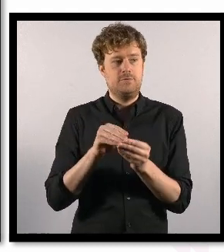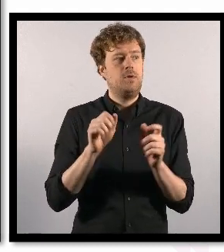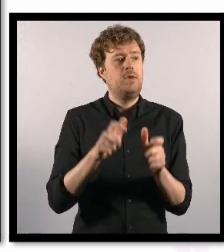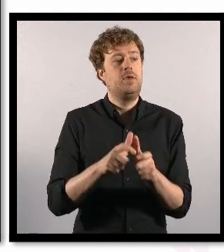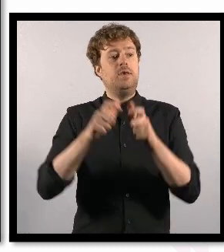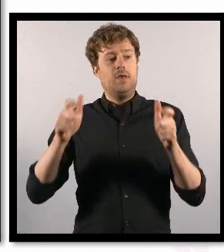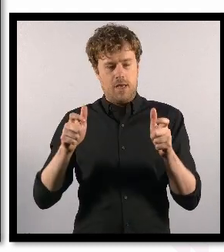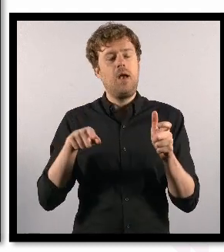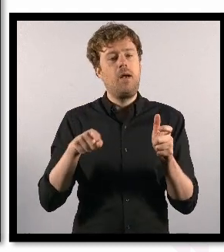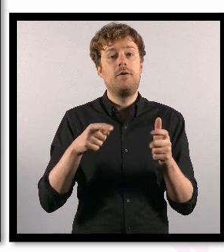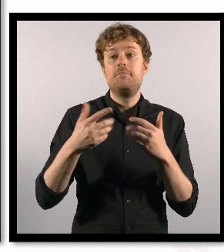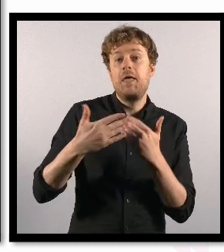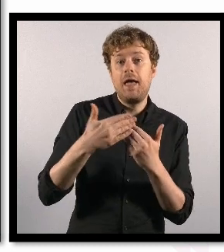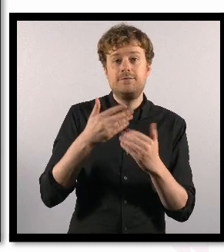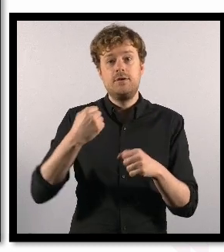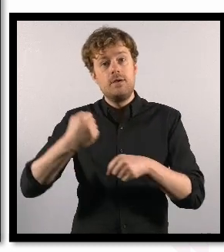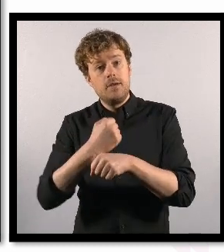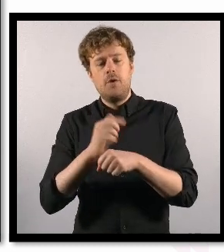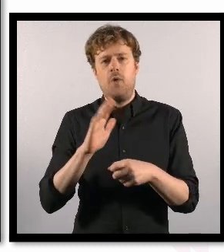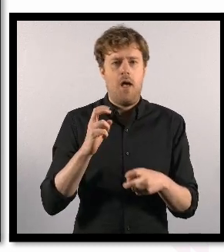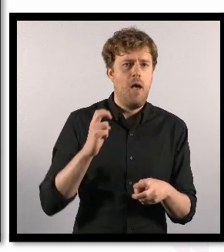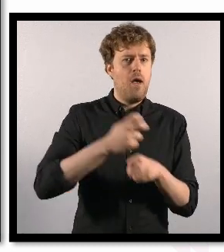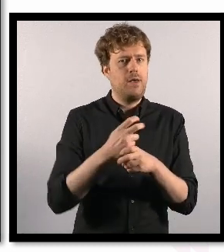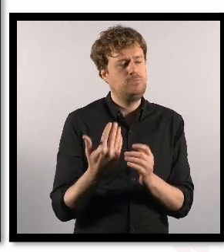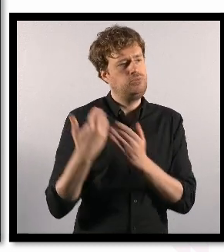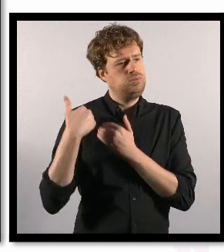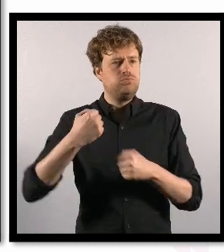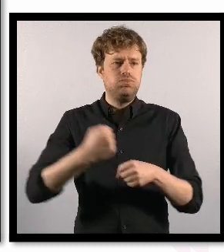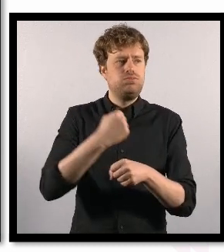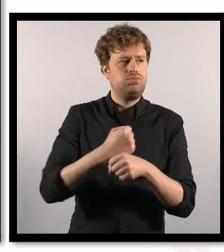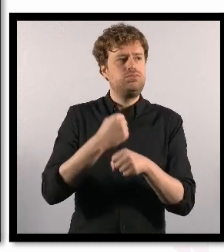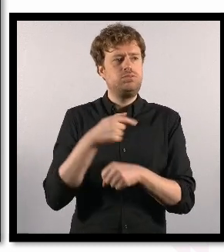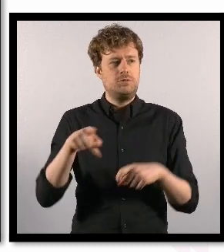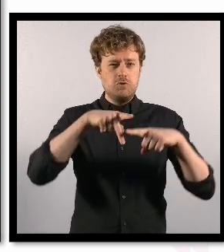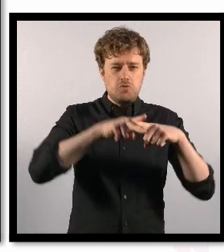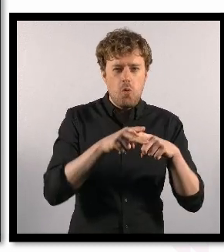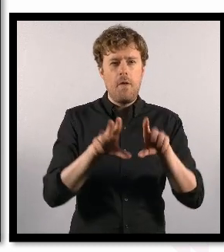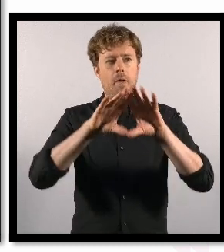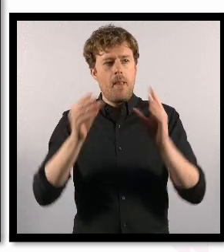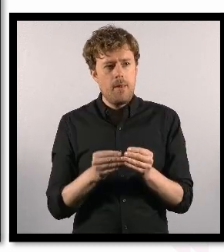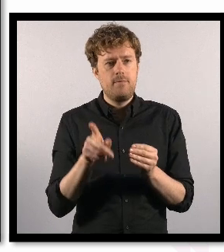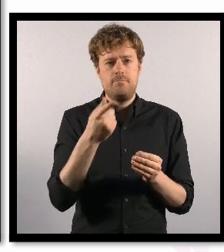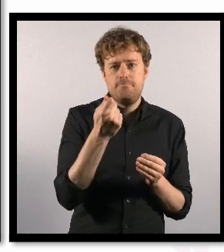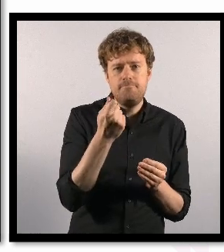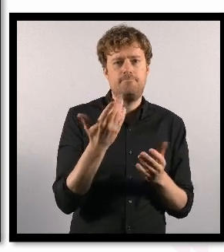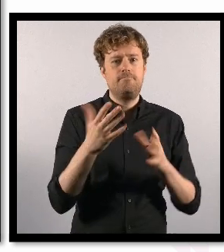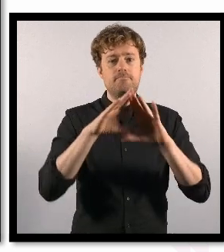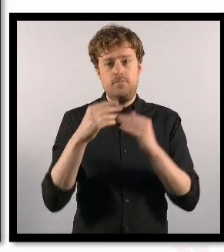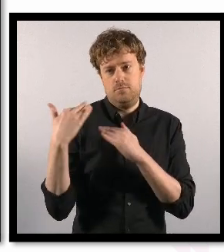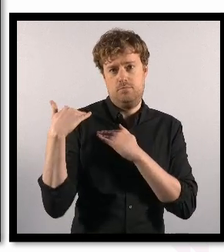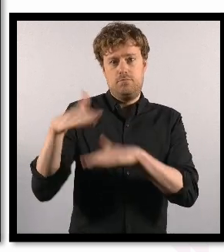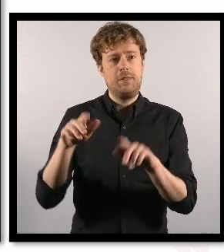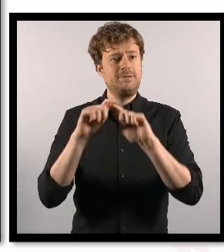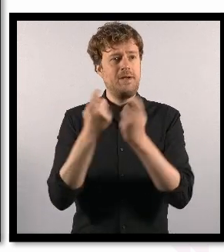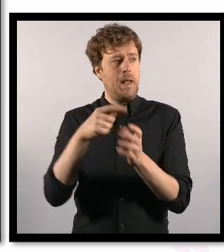our responsibility as a platform to make sure the core service is optimized. And the onus, however, remains with the tenant to keep a tight rein on costs